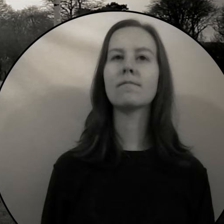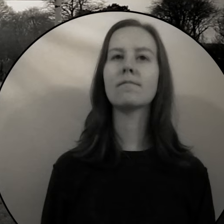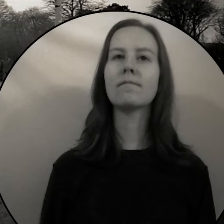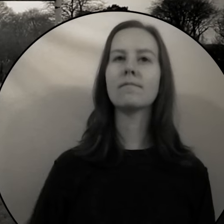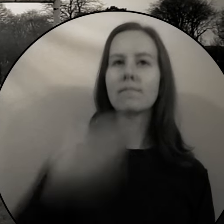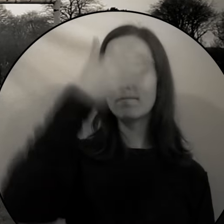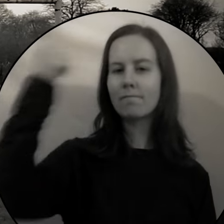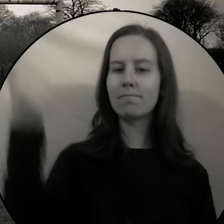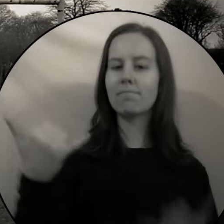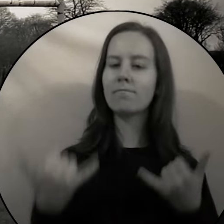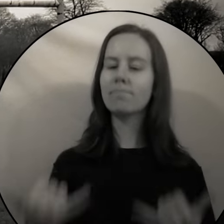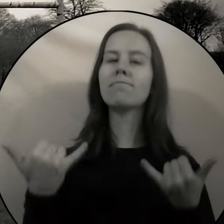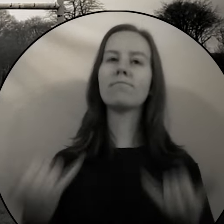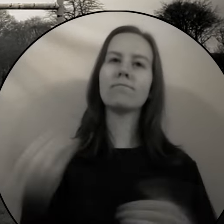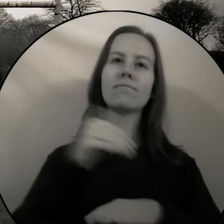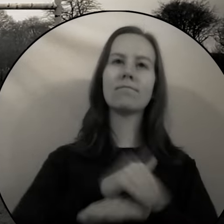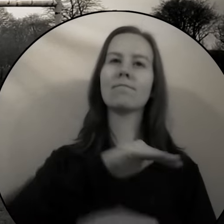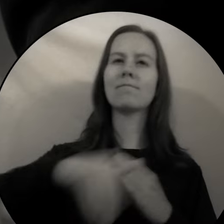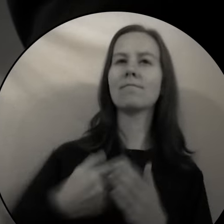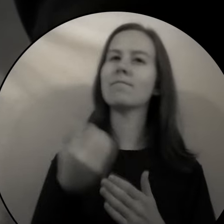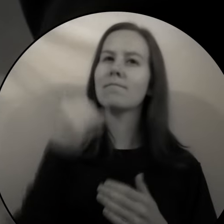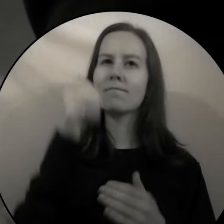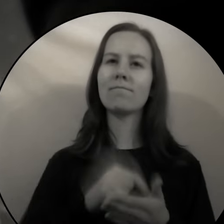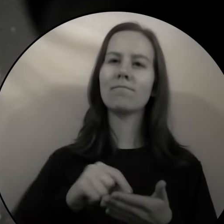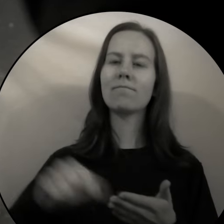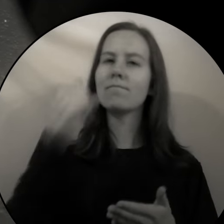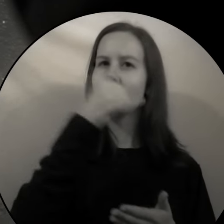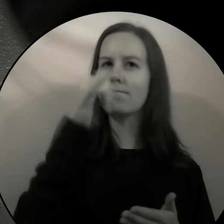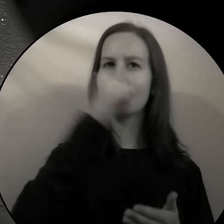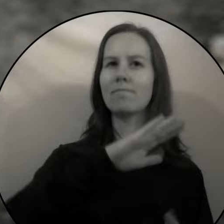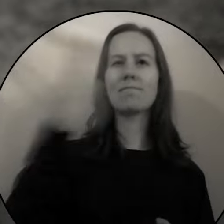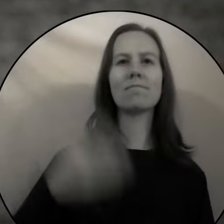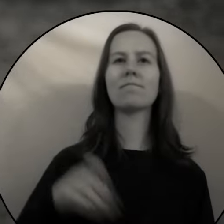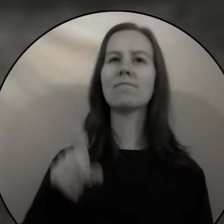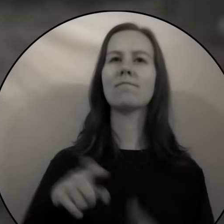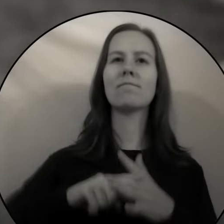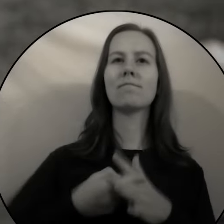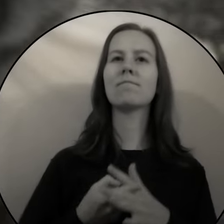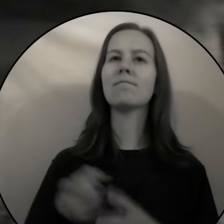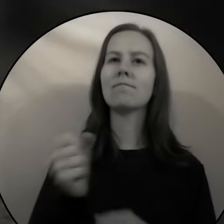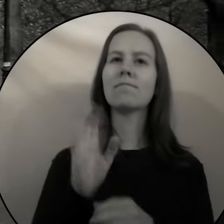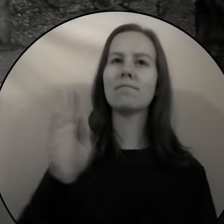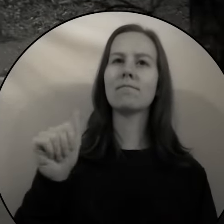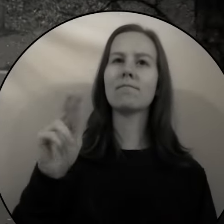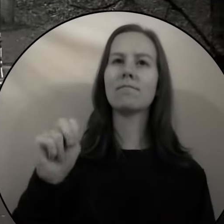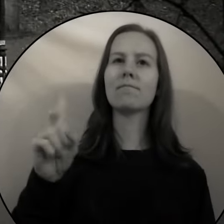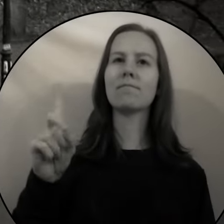mind forget today tonight all the Sil things you should never form